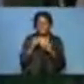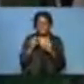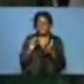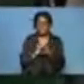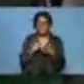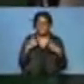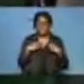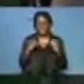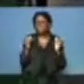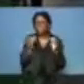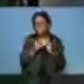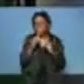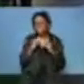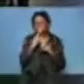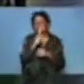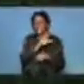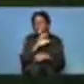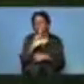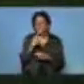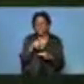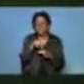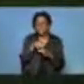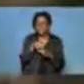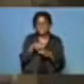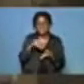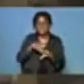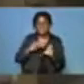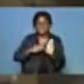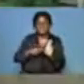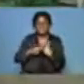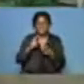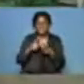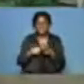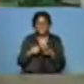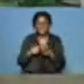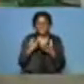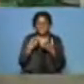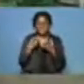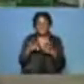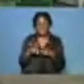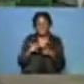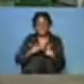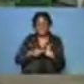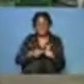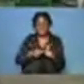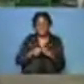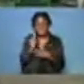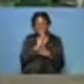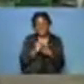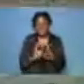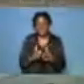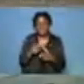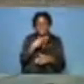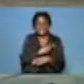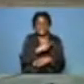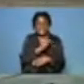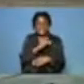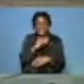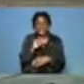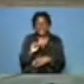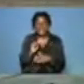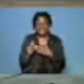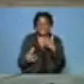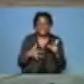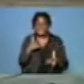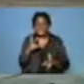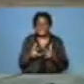100 participants at the onset. Once underway, artist Preston Hanner hyping up participants. The grounds had a